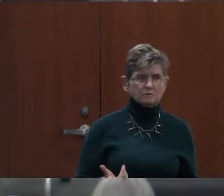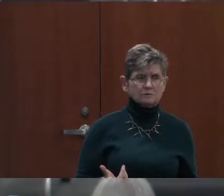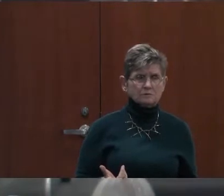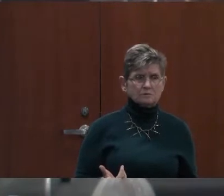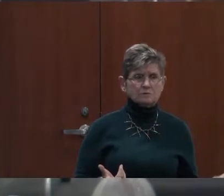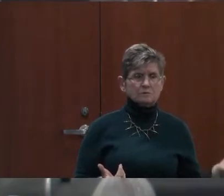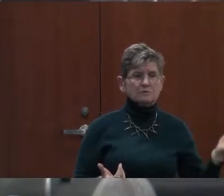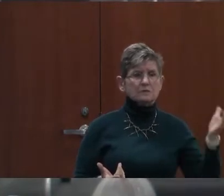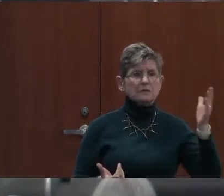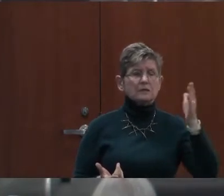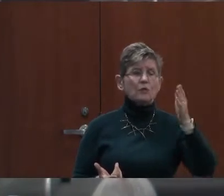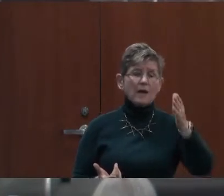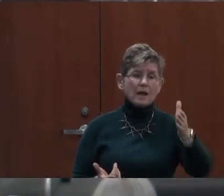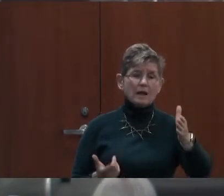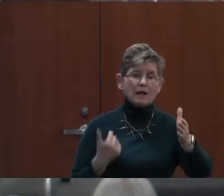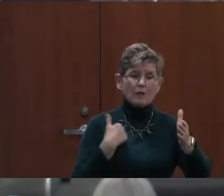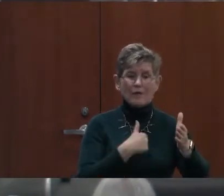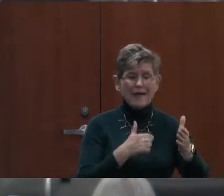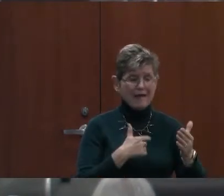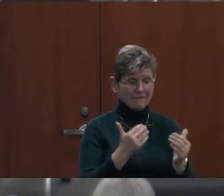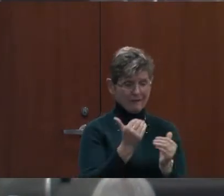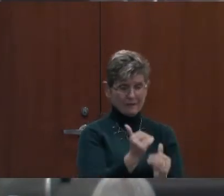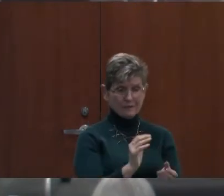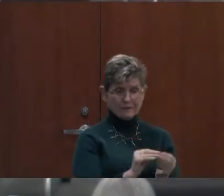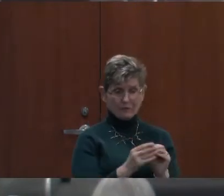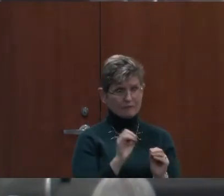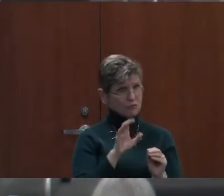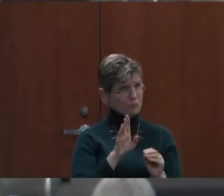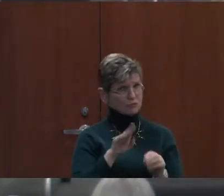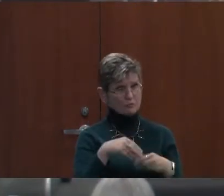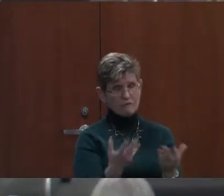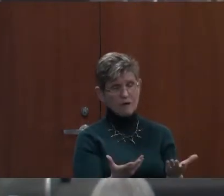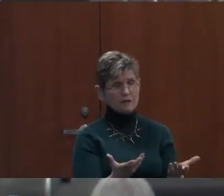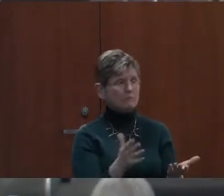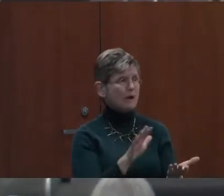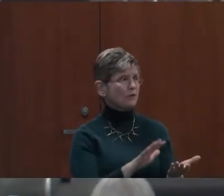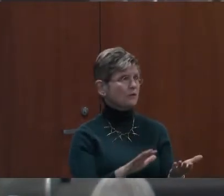We have a fixed number of Chromebooks that we can provide. It's around